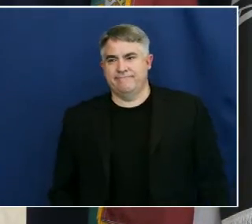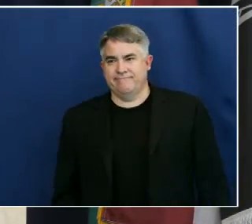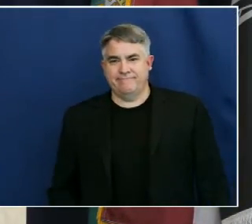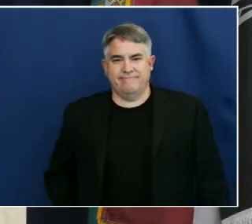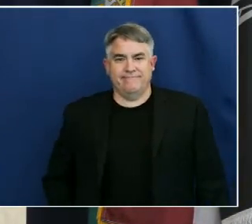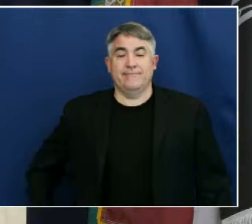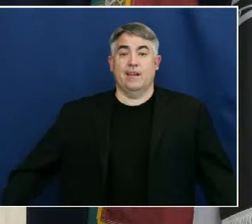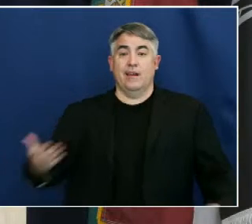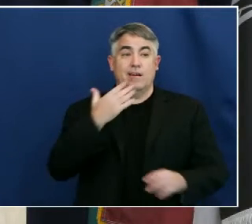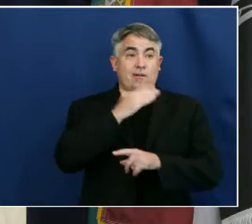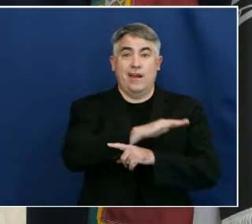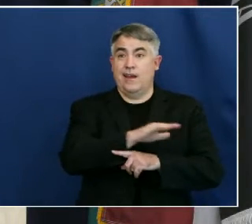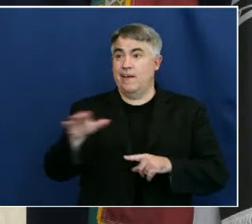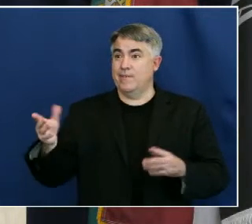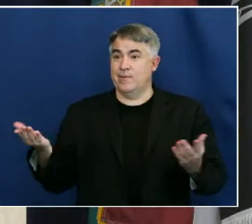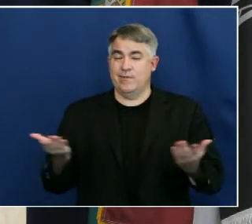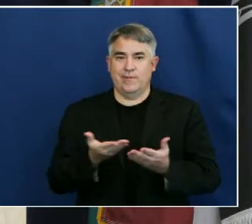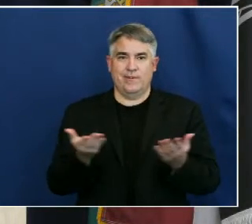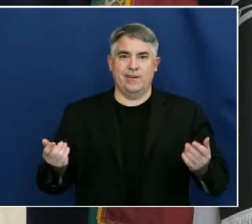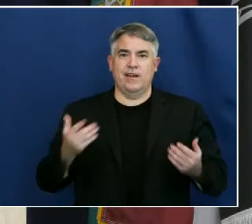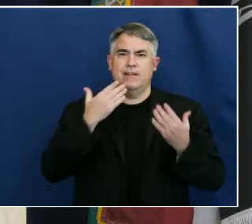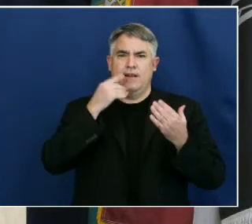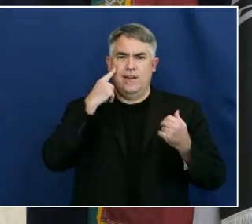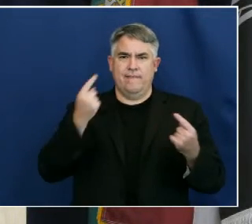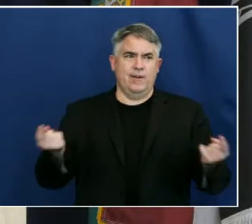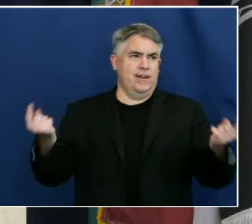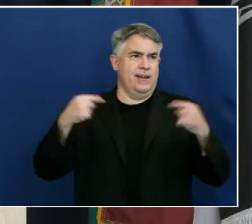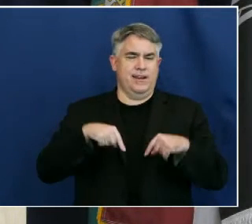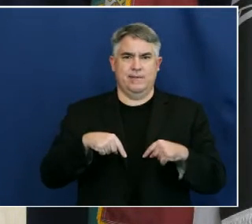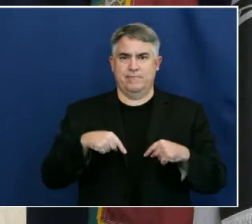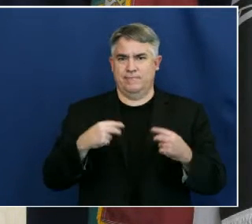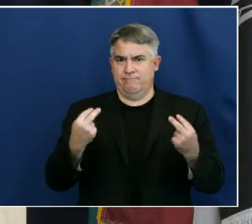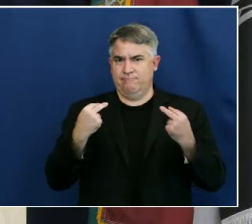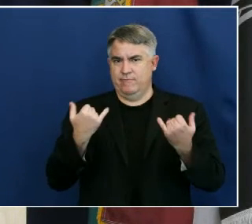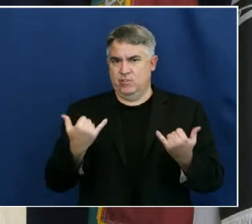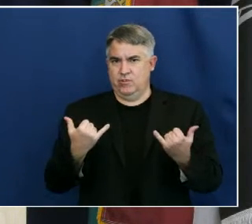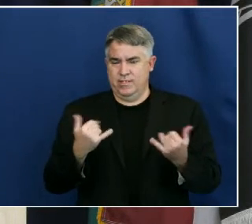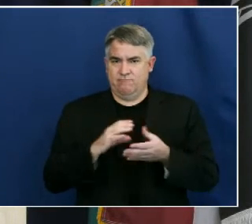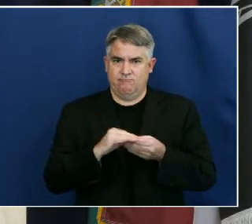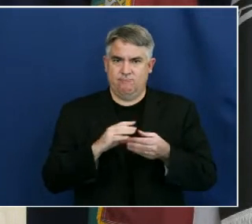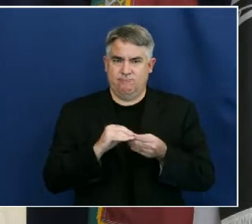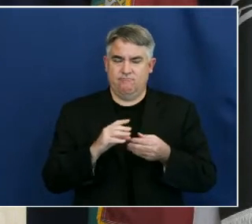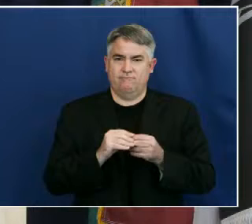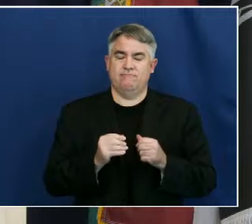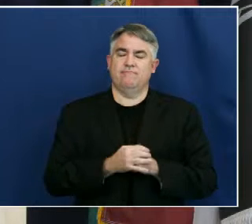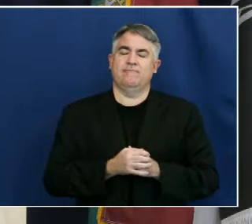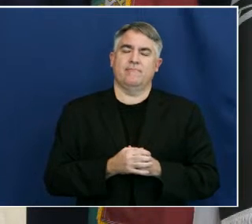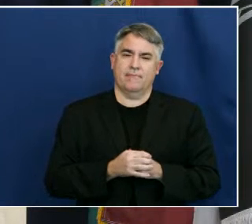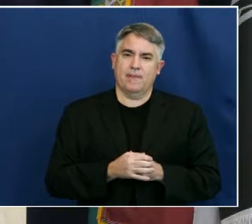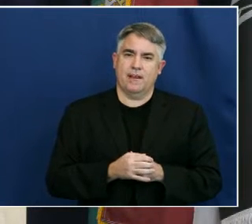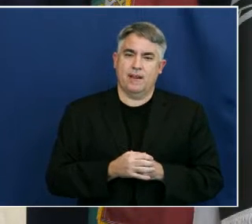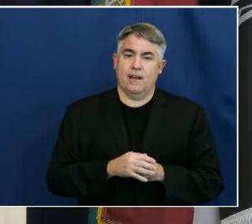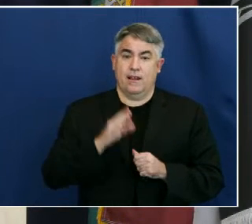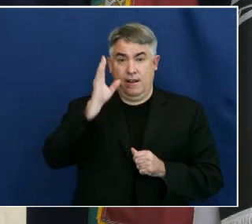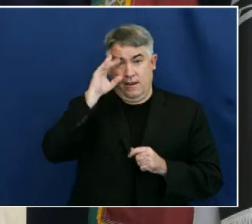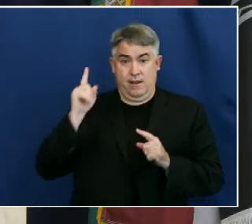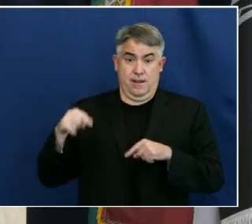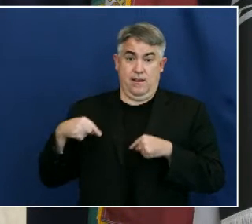Good afternoon. I want to thank everyone for joining us today. As we've been through this evolution over the course of the last year,